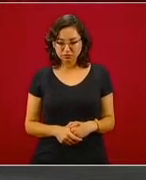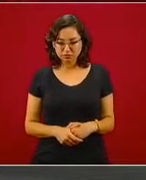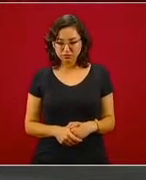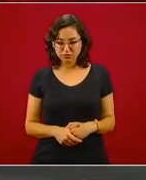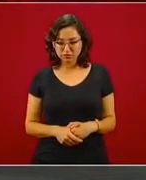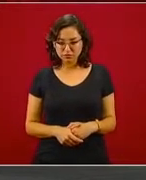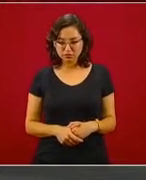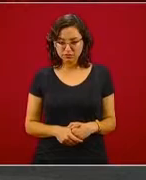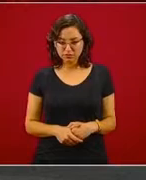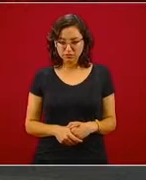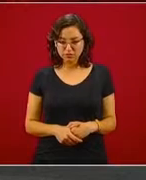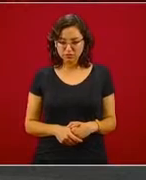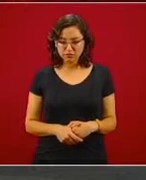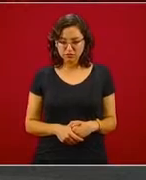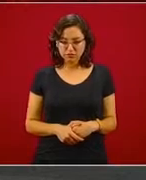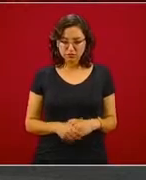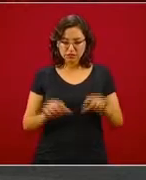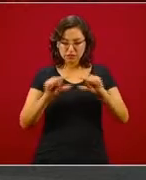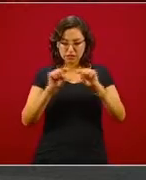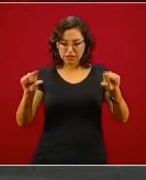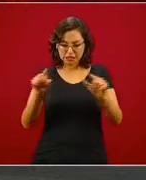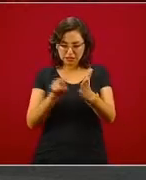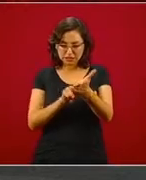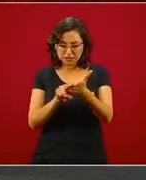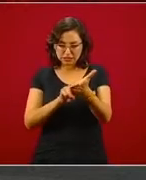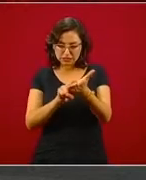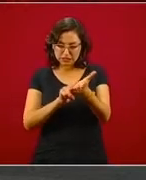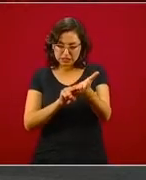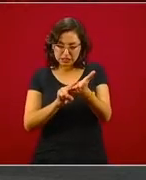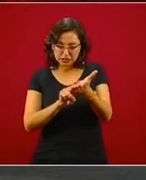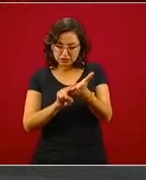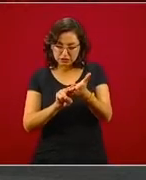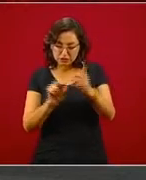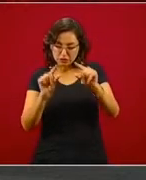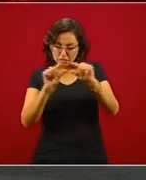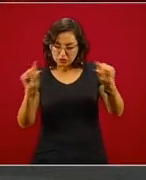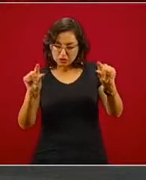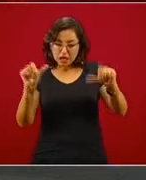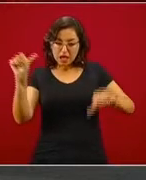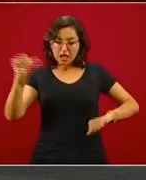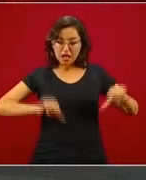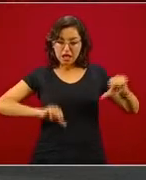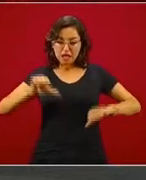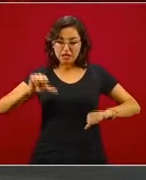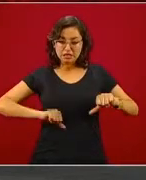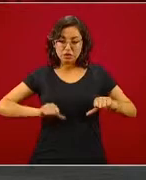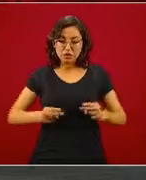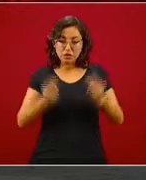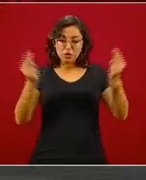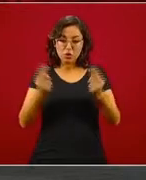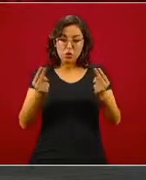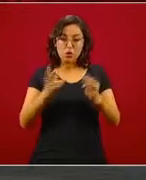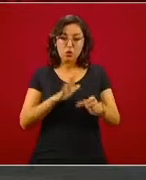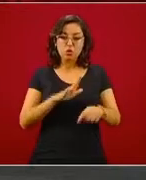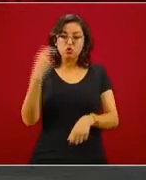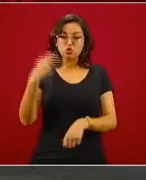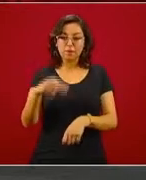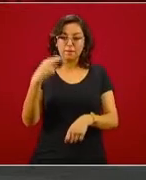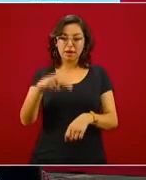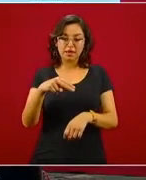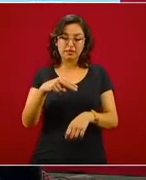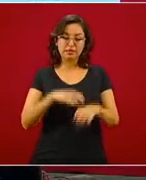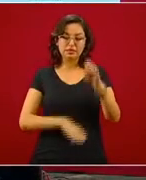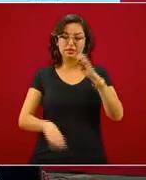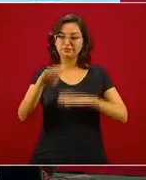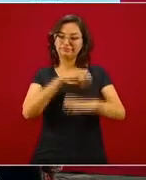next one, this black dot here, this area says here activity, essential